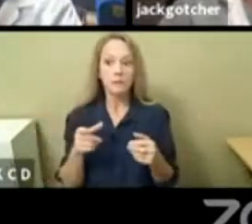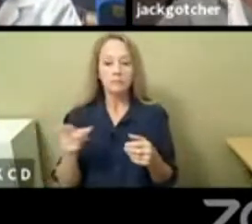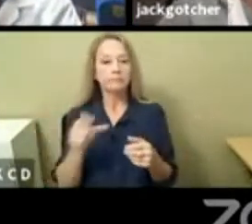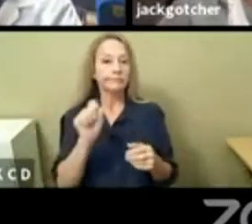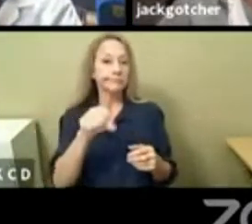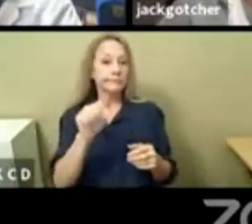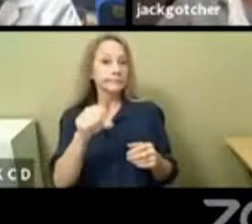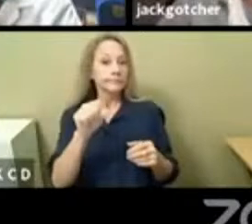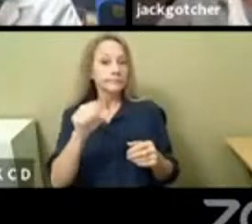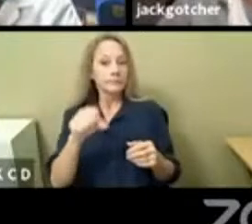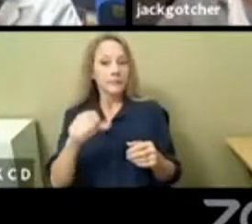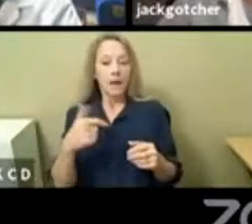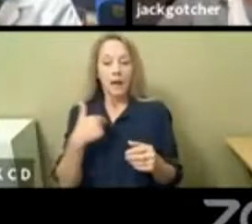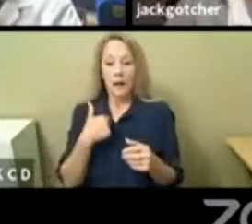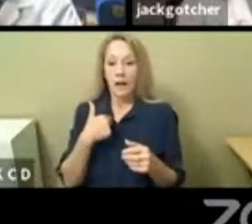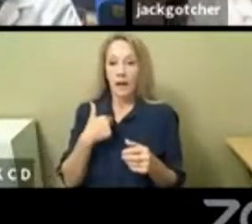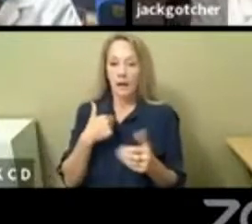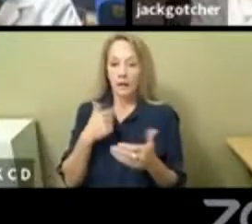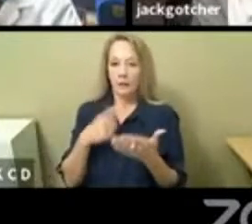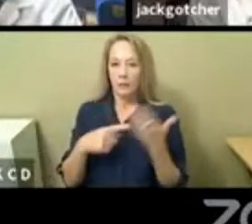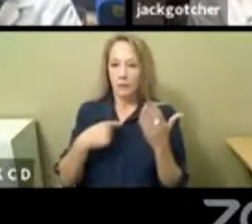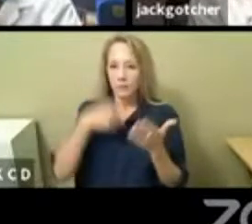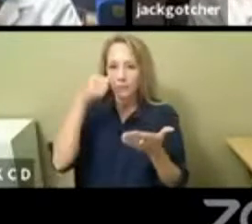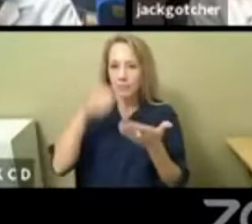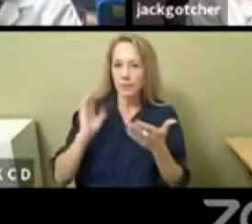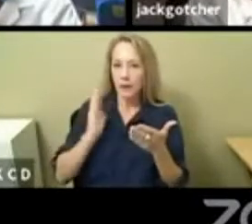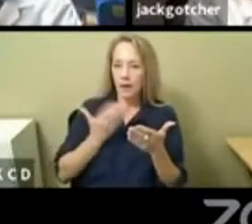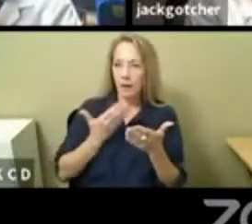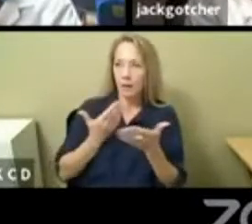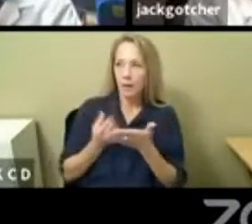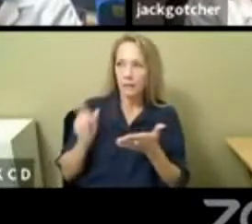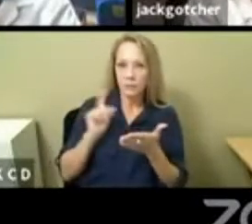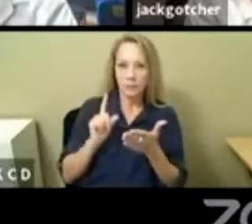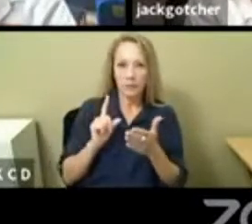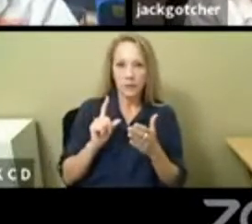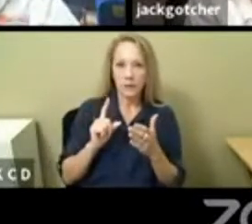Yeah, and that's kind of how I remember the conversation last week as well.